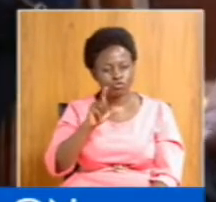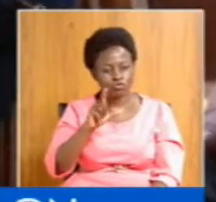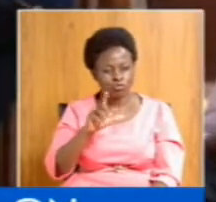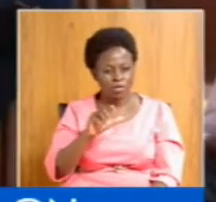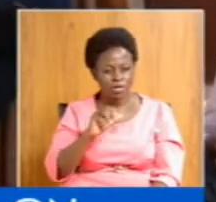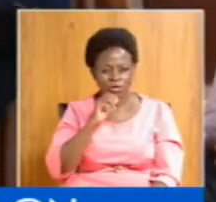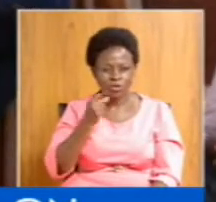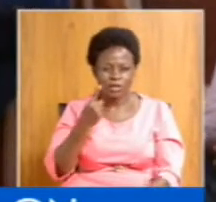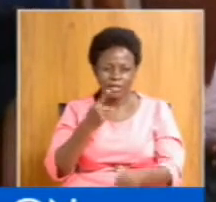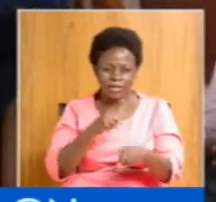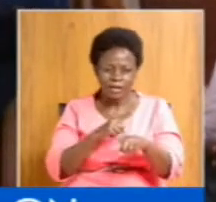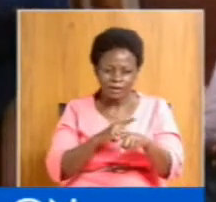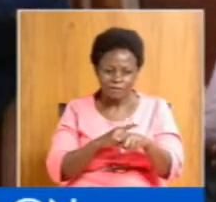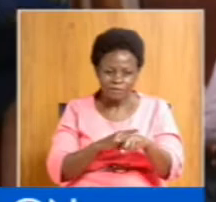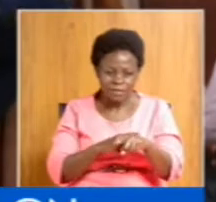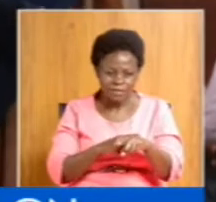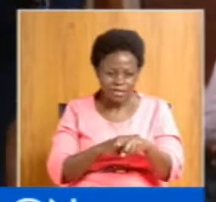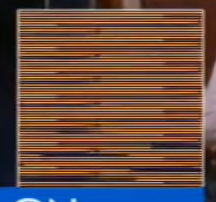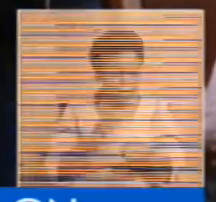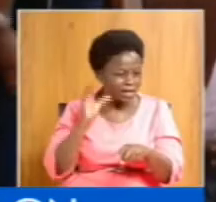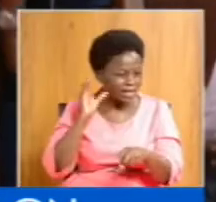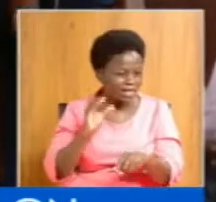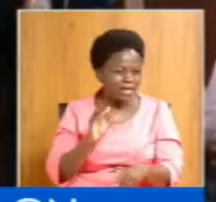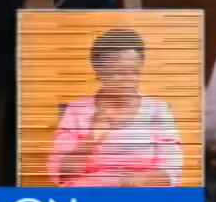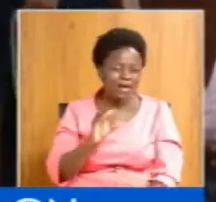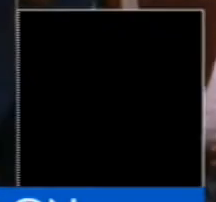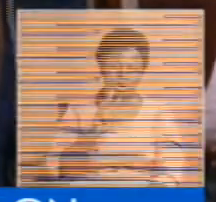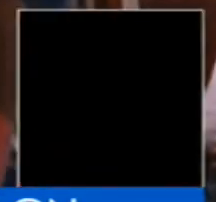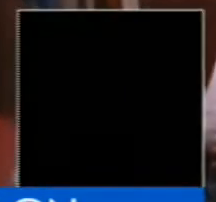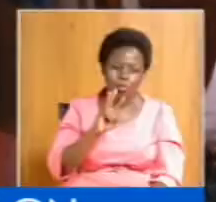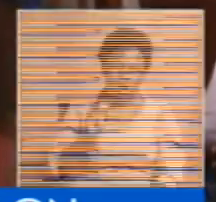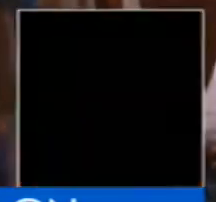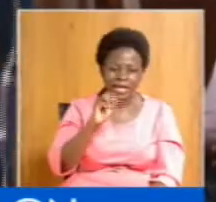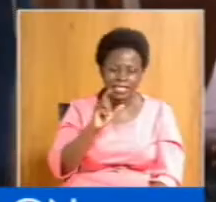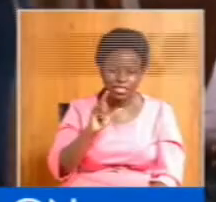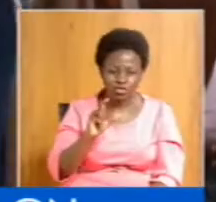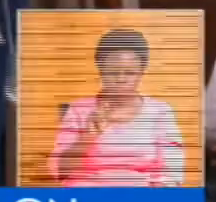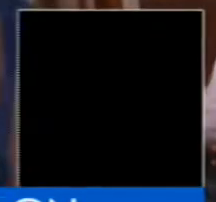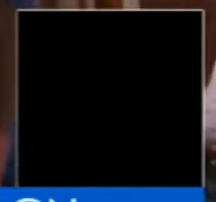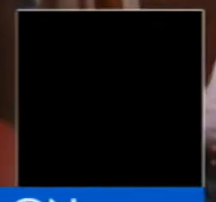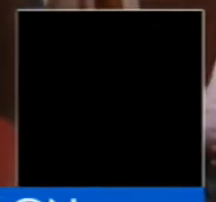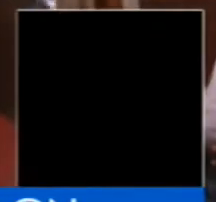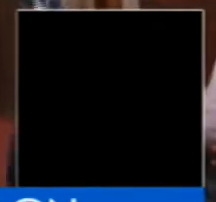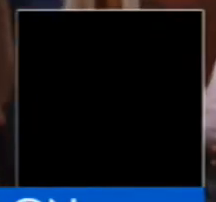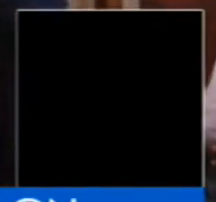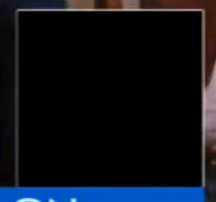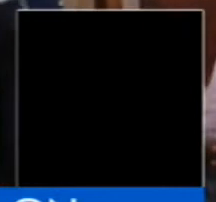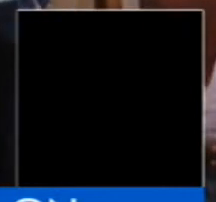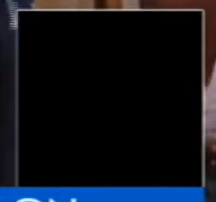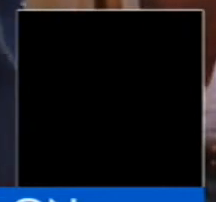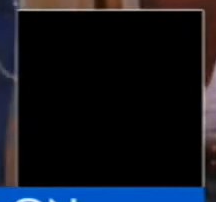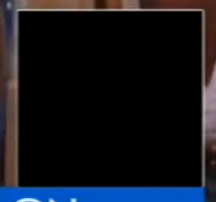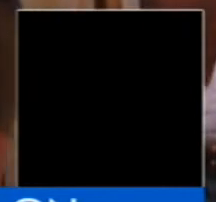very first time I'm hearing Canso Waiswa addressing issues of the internet and accessibility and every time he talks he